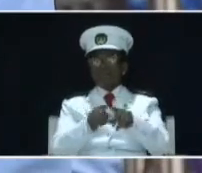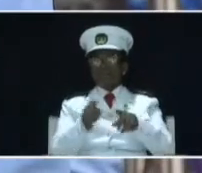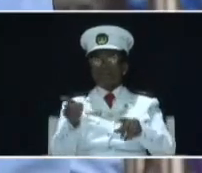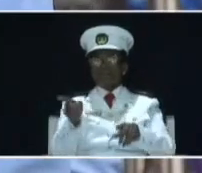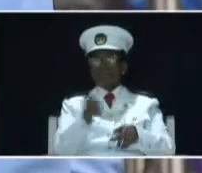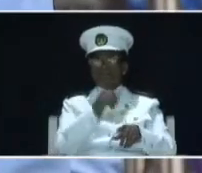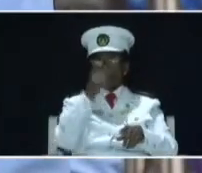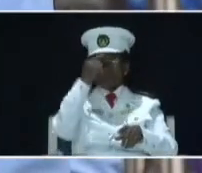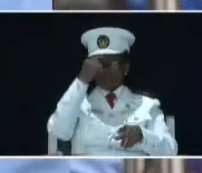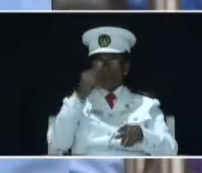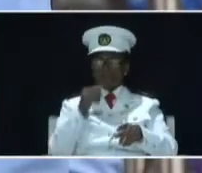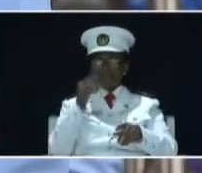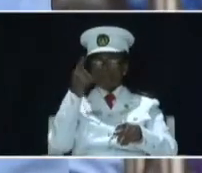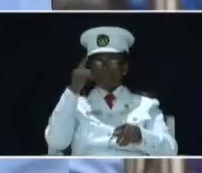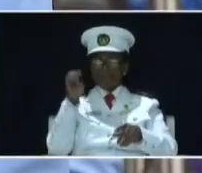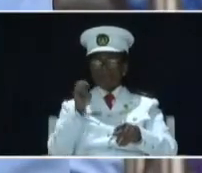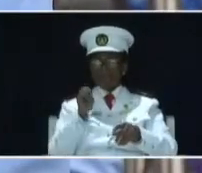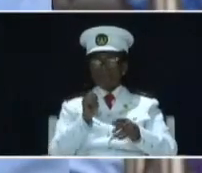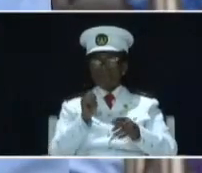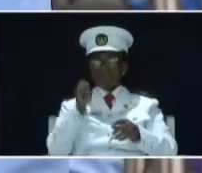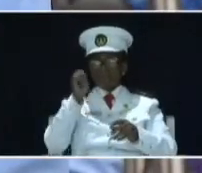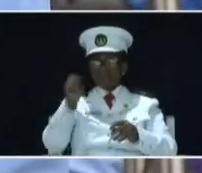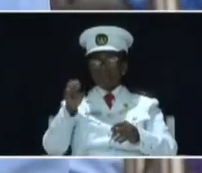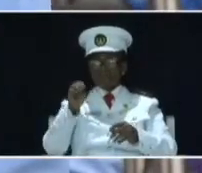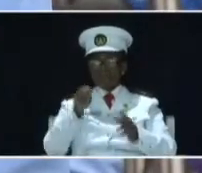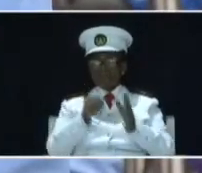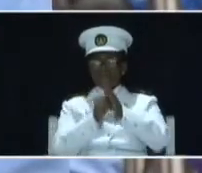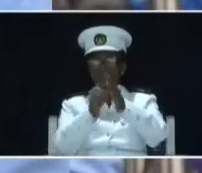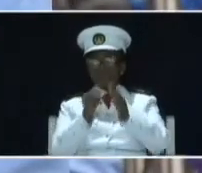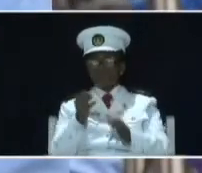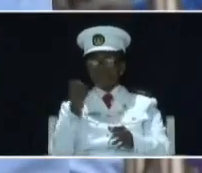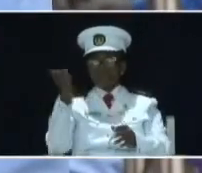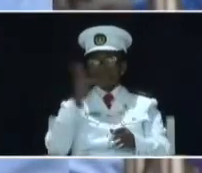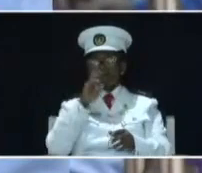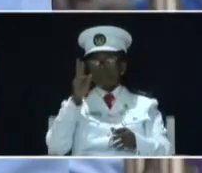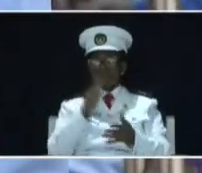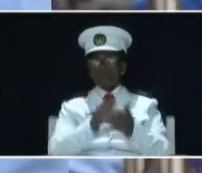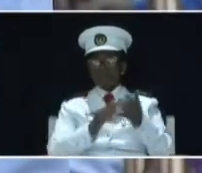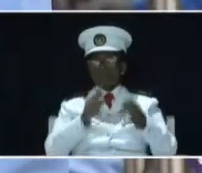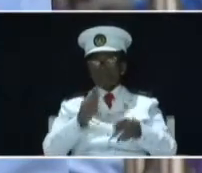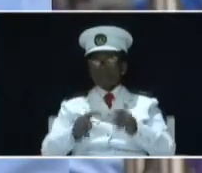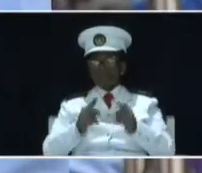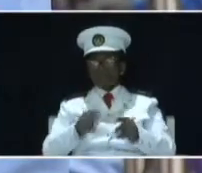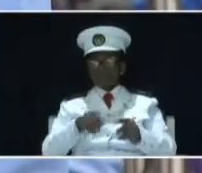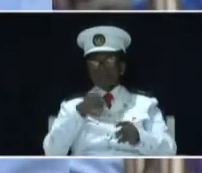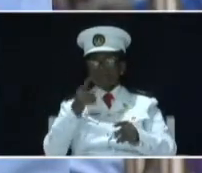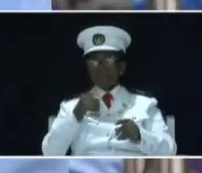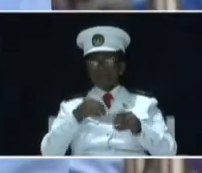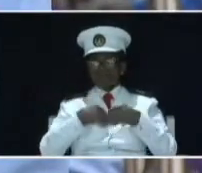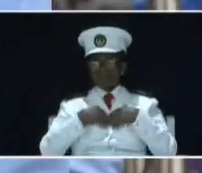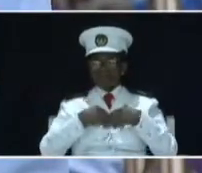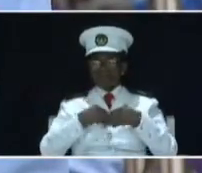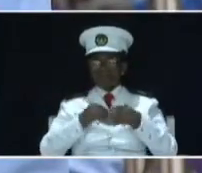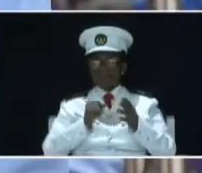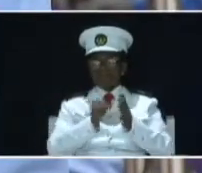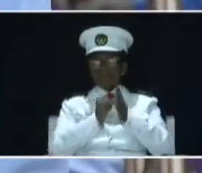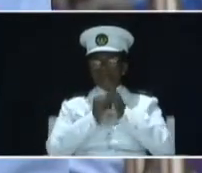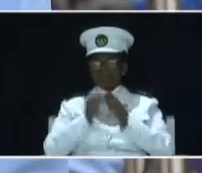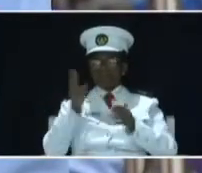For example, there are some people who have dedicated themselves